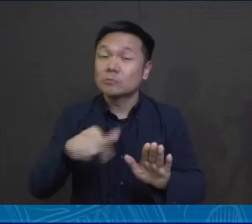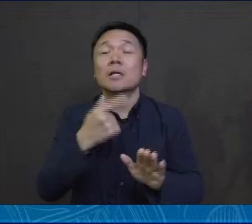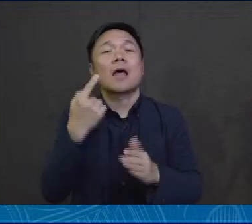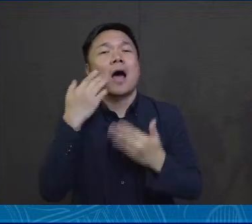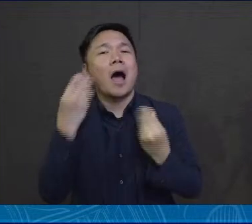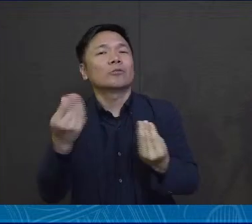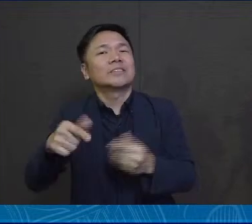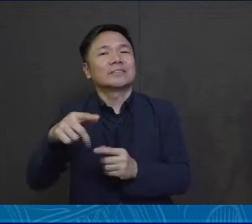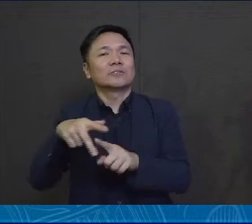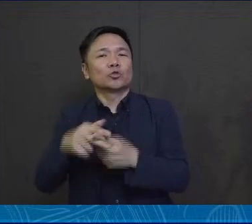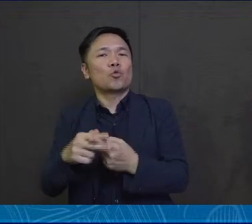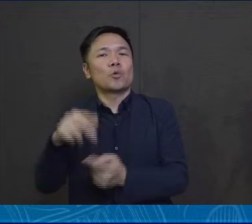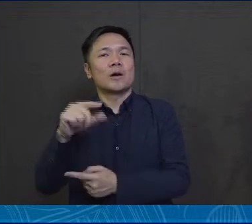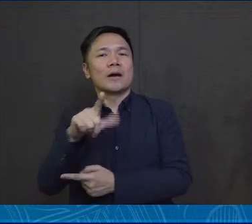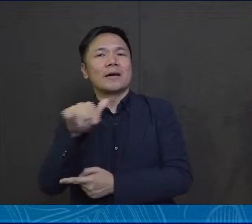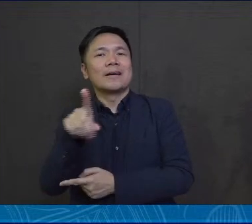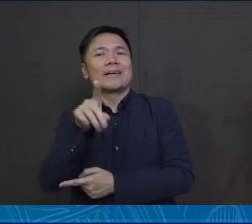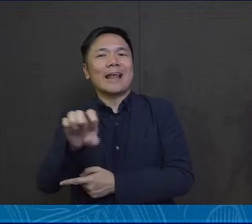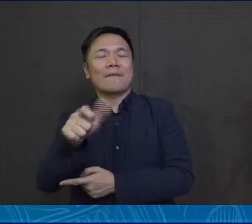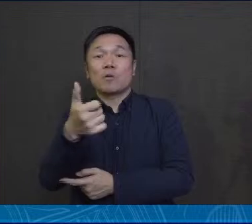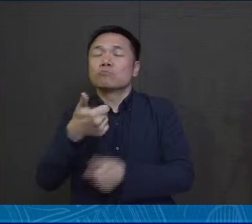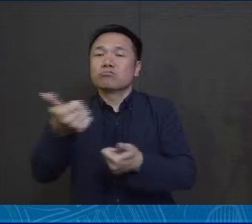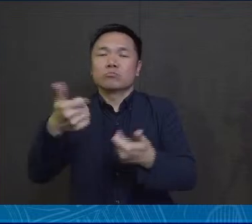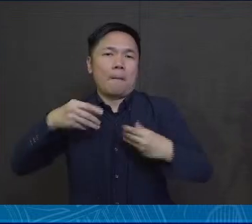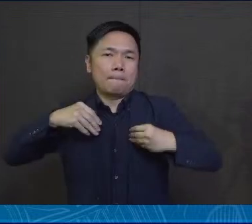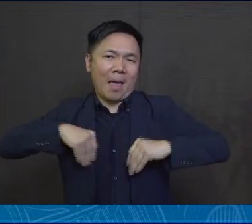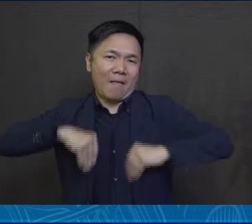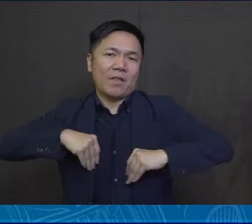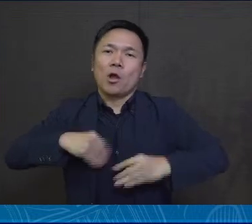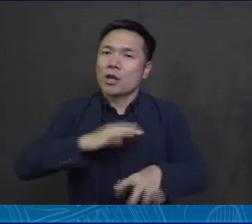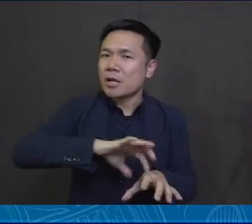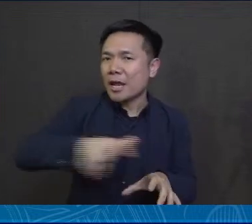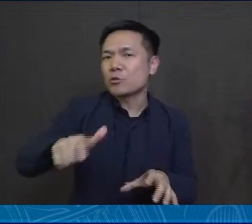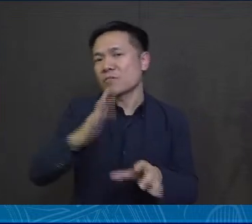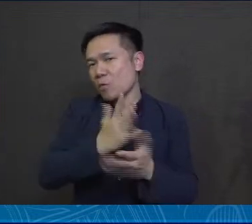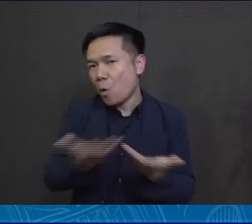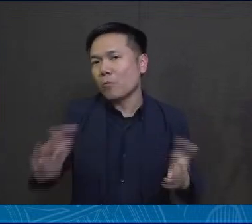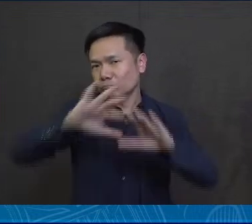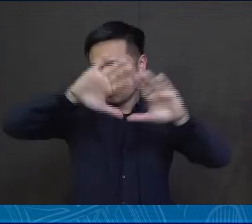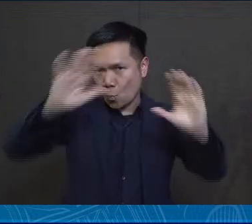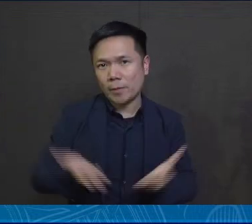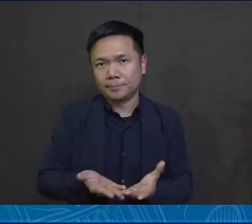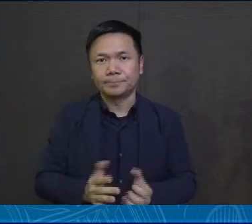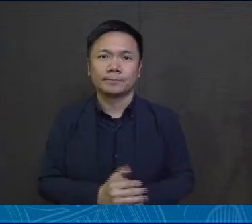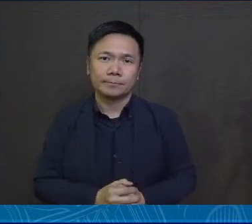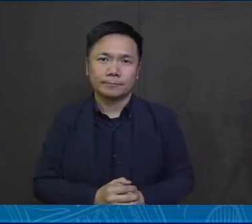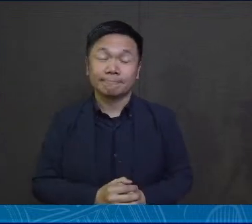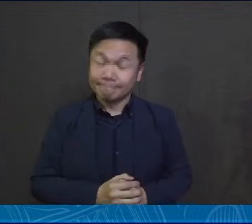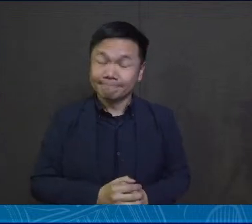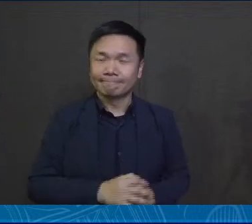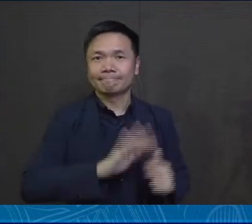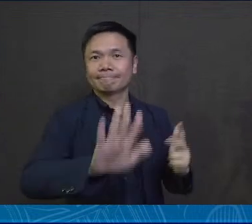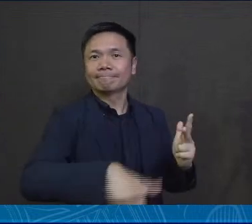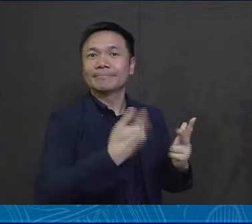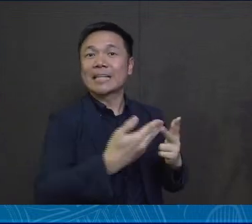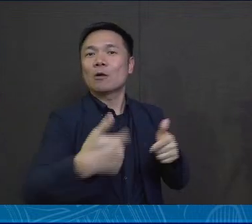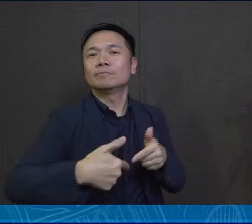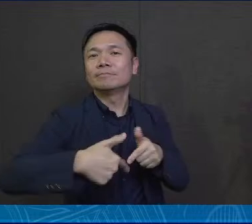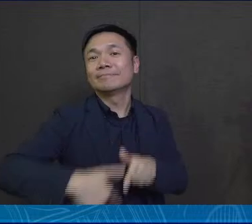global level. I will now hand over to the panelist that's joining